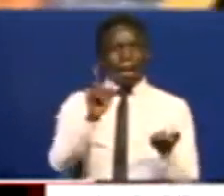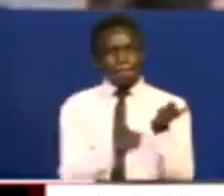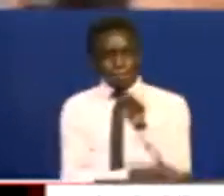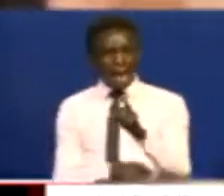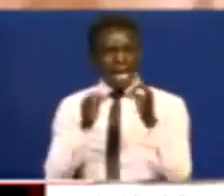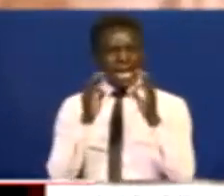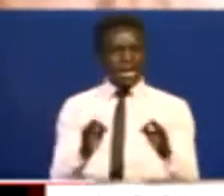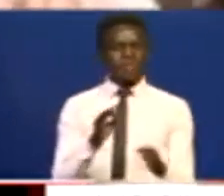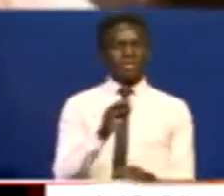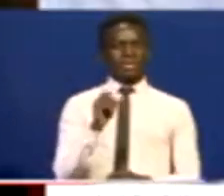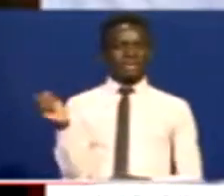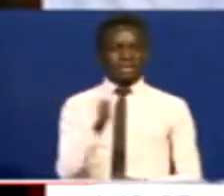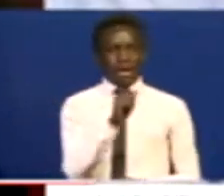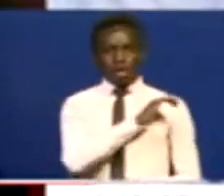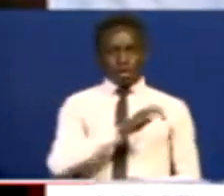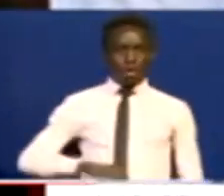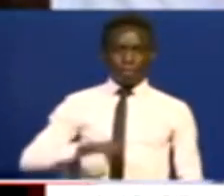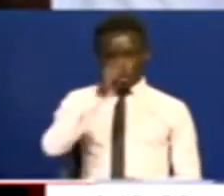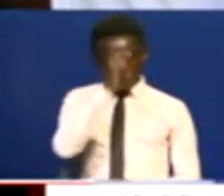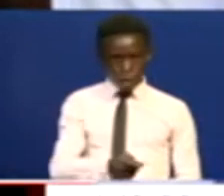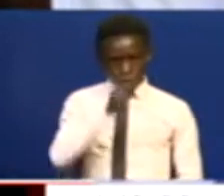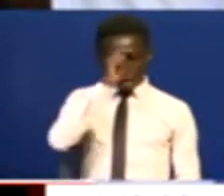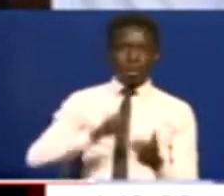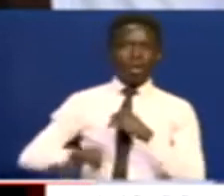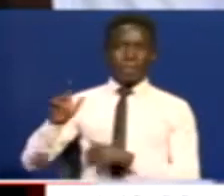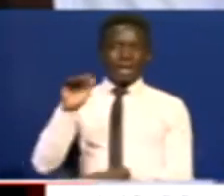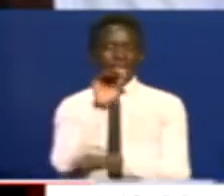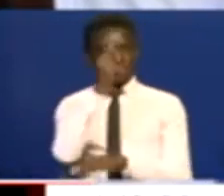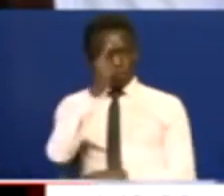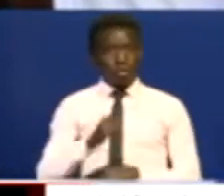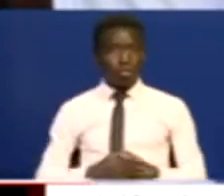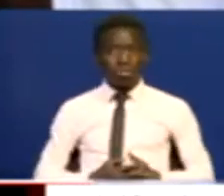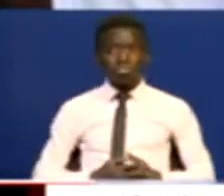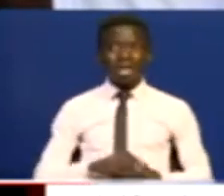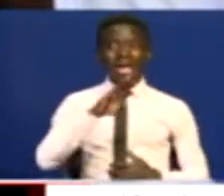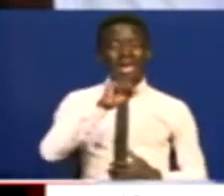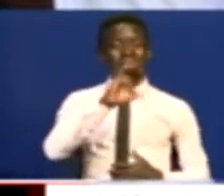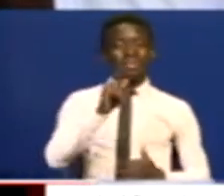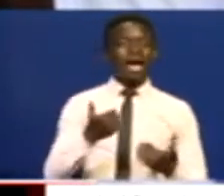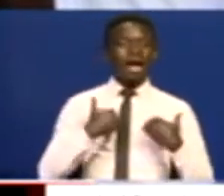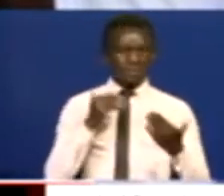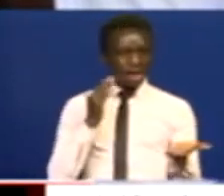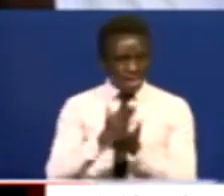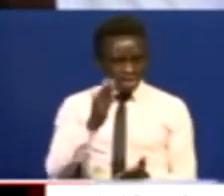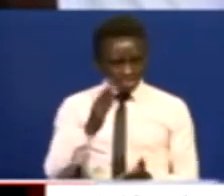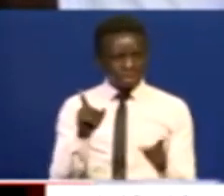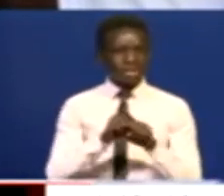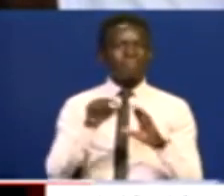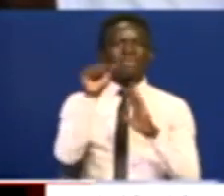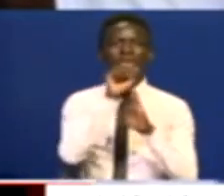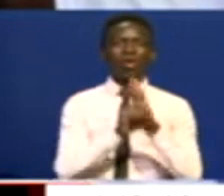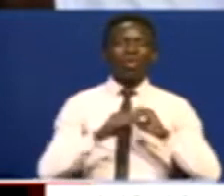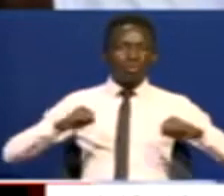Commission honors their agreement. MCAs have been agitated for their rights as state officers, as similar as the state